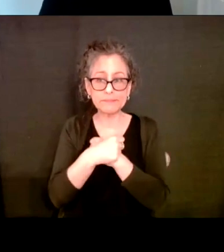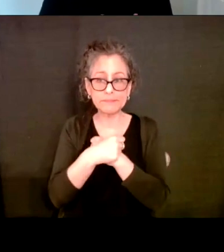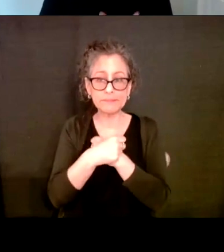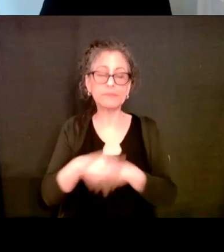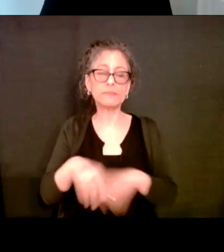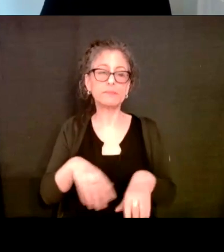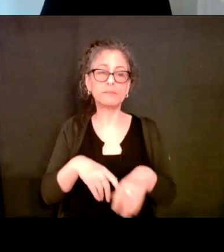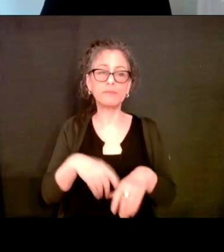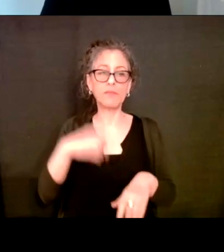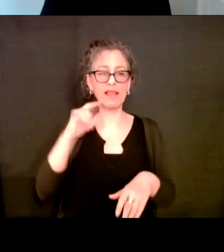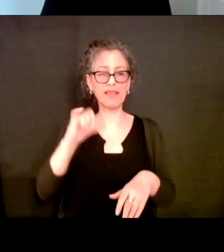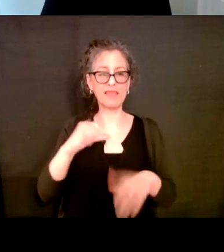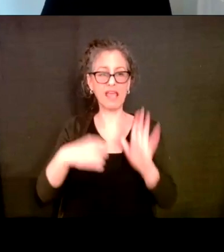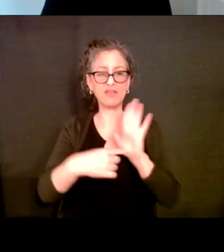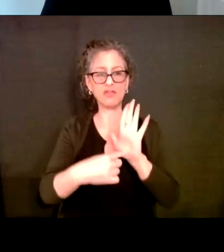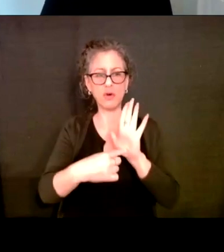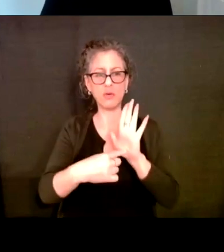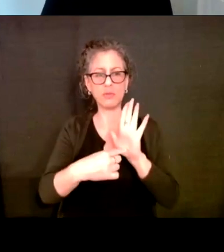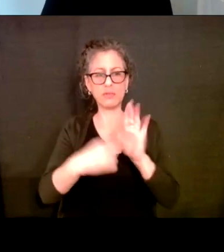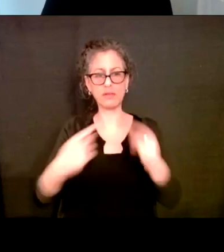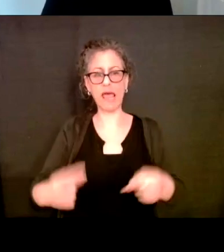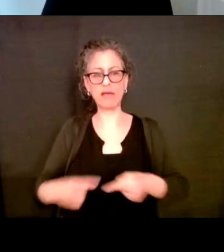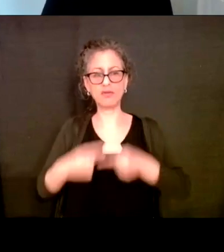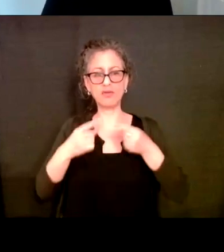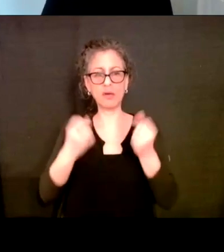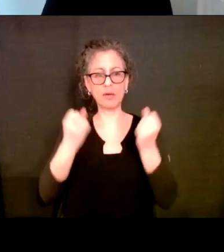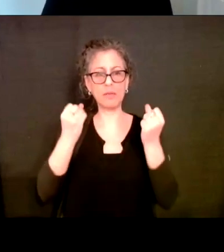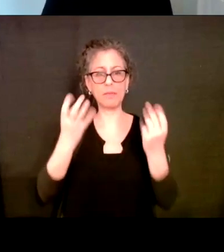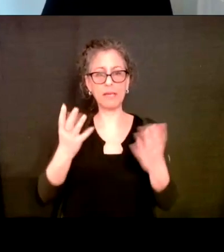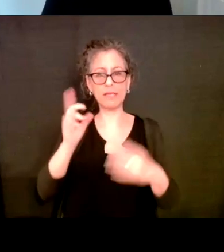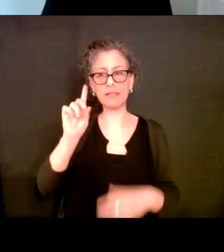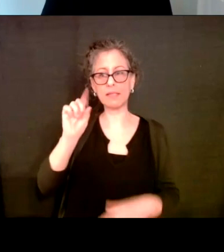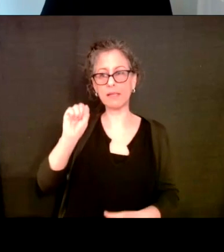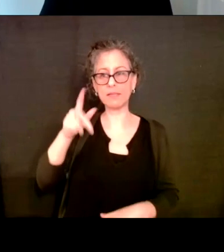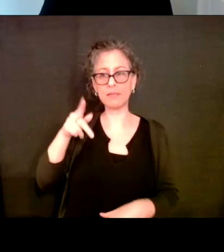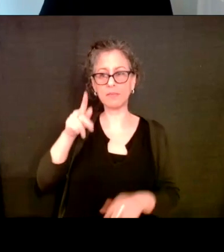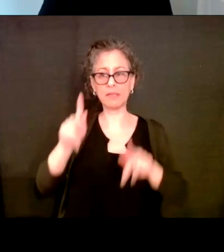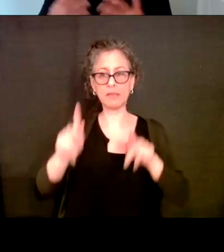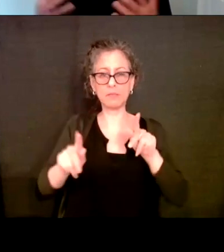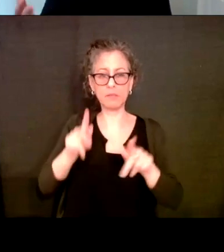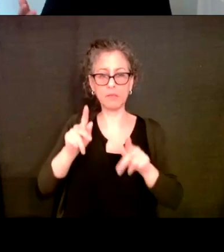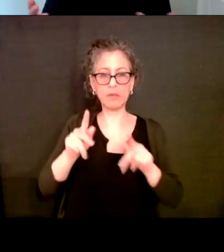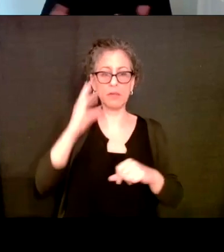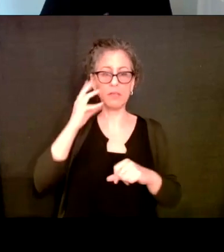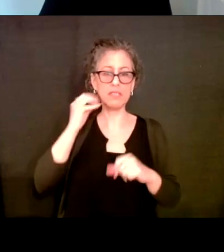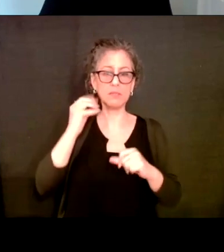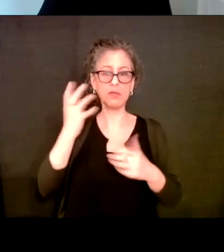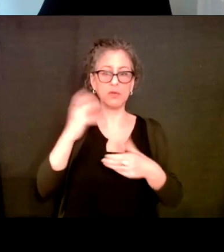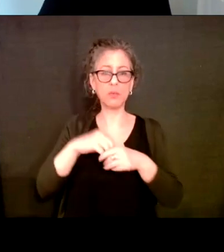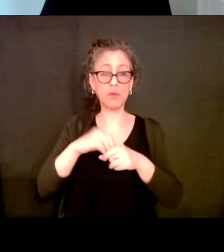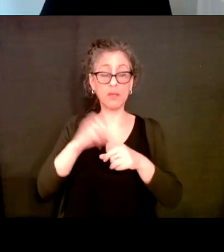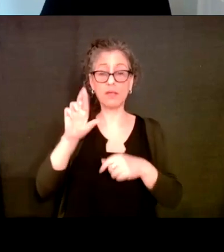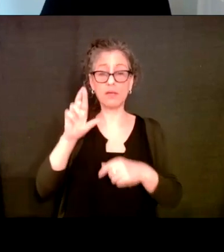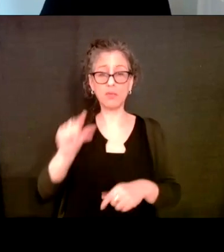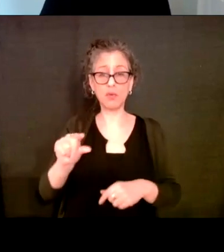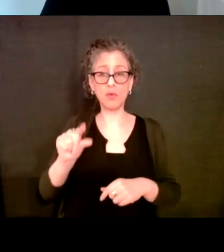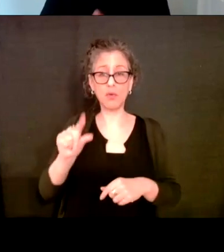for me, I think that that speaks to the struggle that many DSPs experience in organizations,